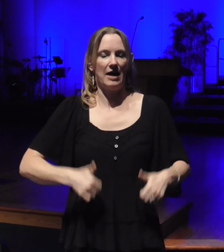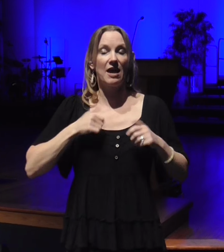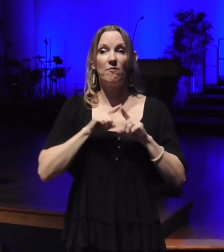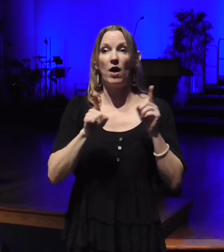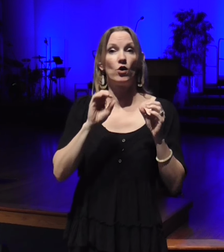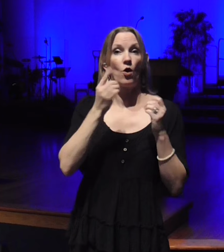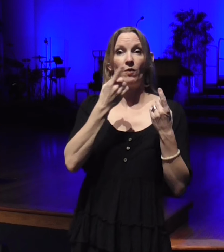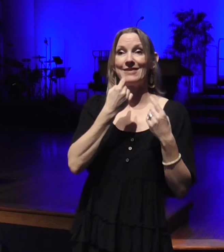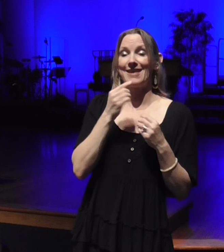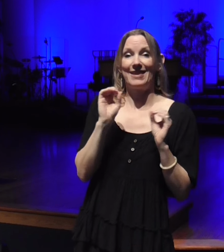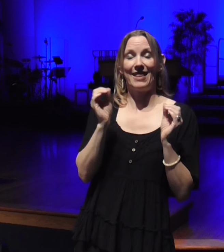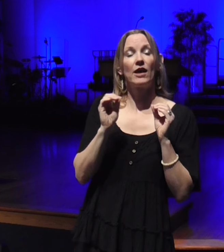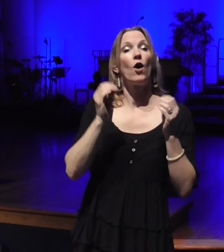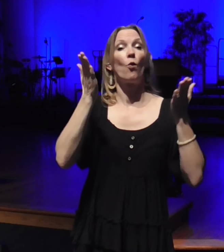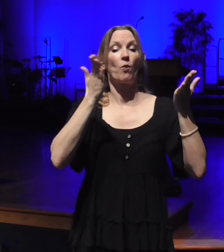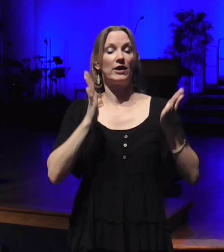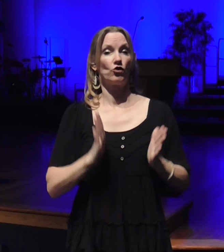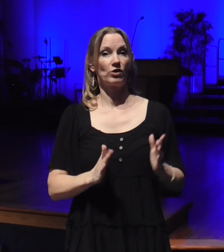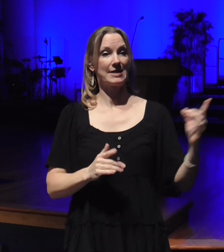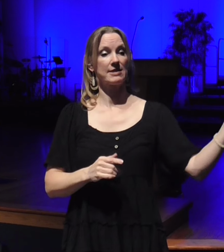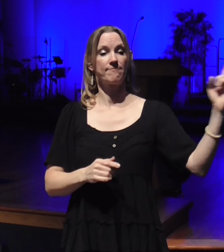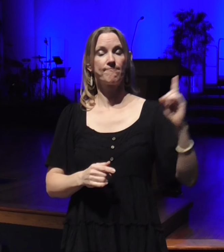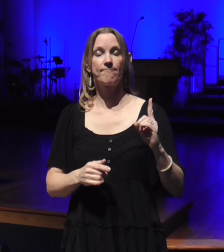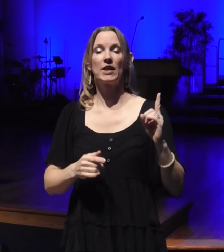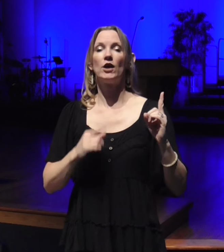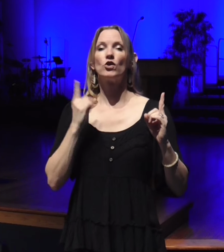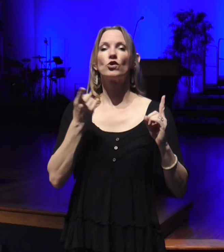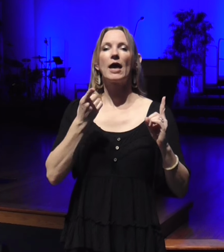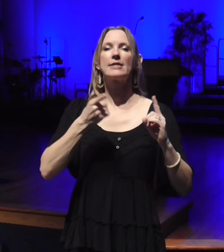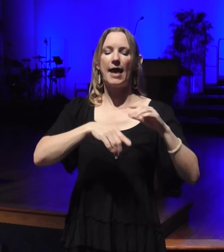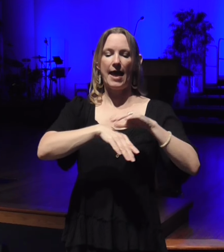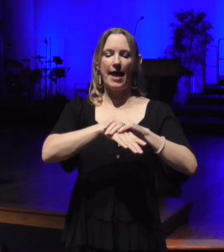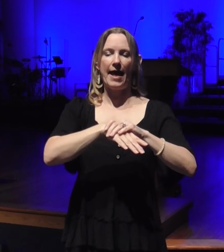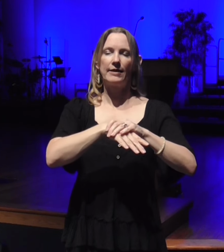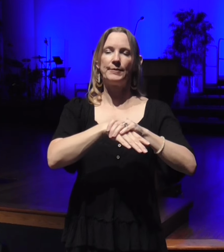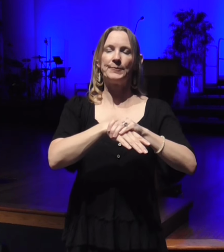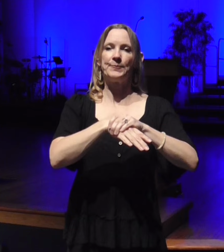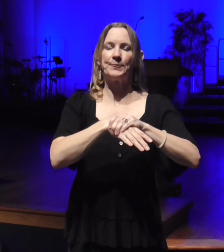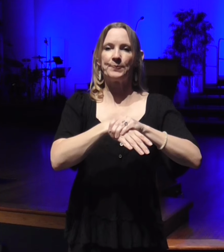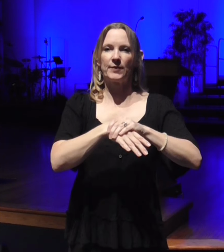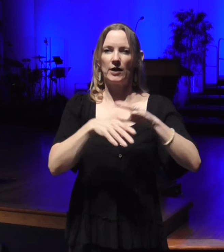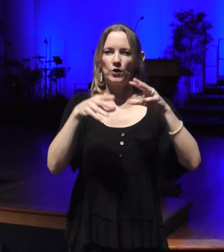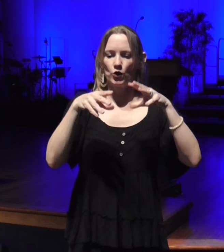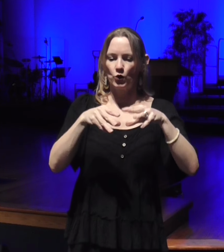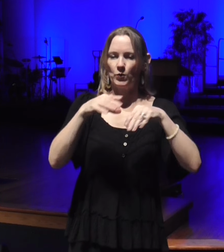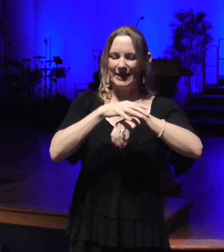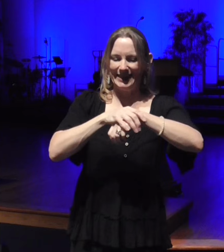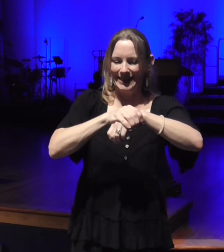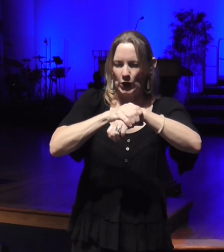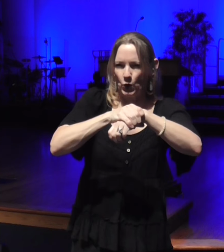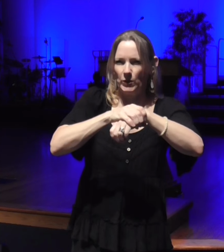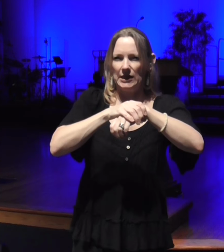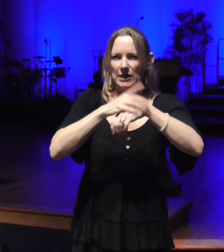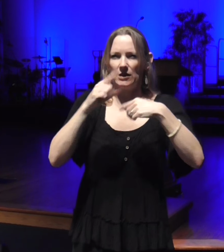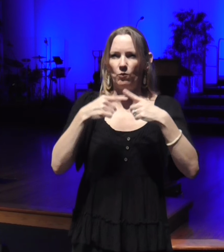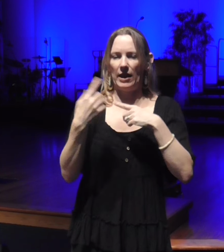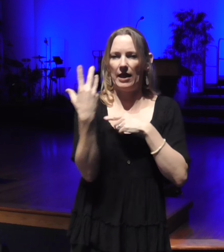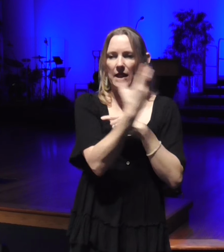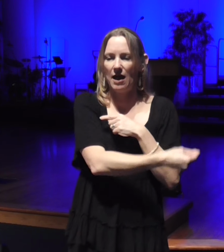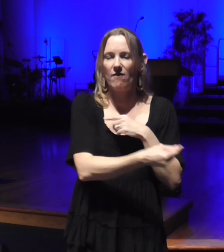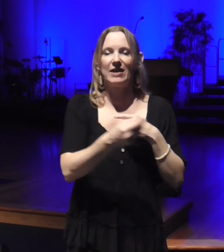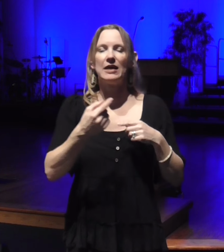And he shared that the waitress brought him his food and just gave him the slightest touch of her hand on his way out the door. And he shared